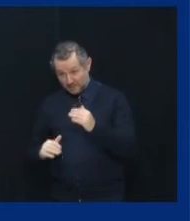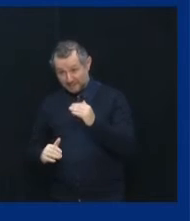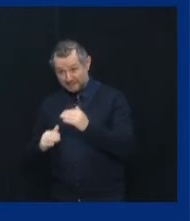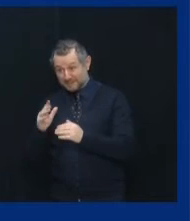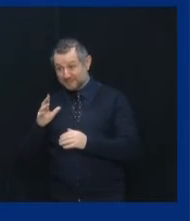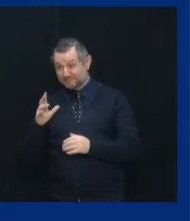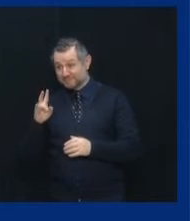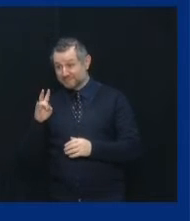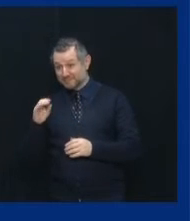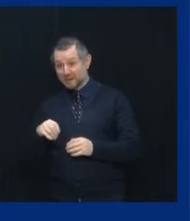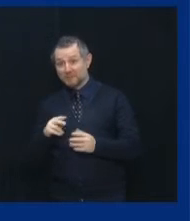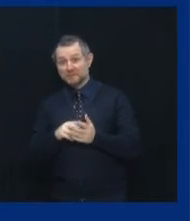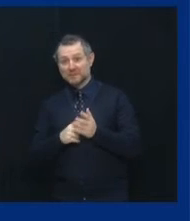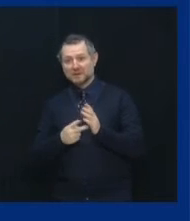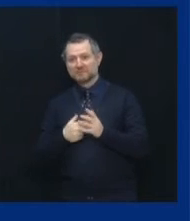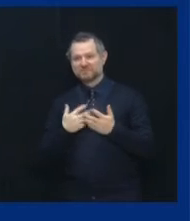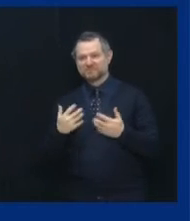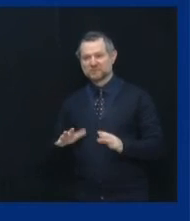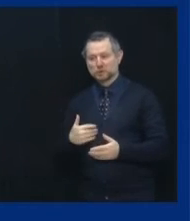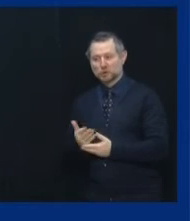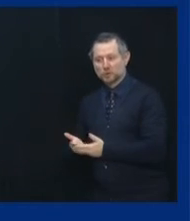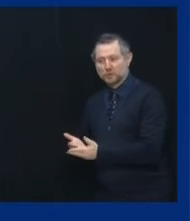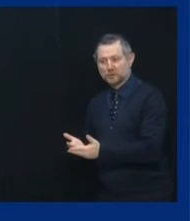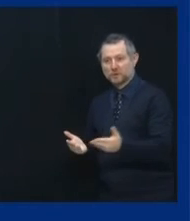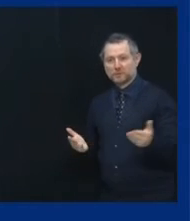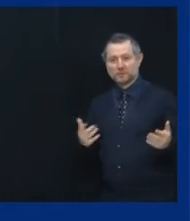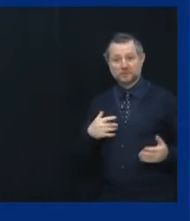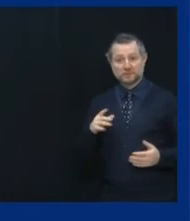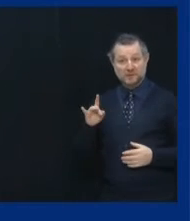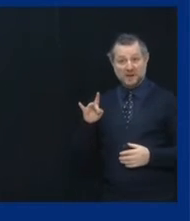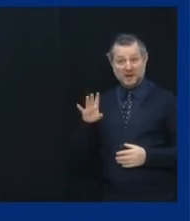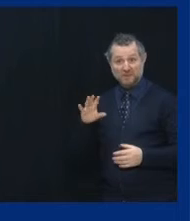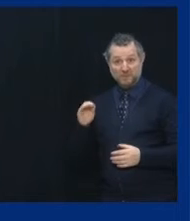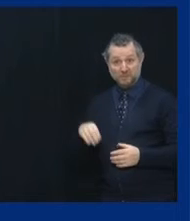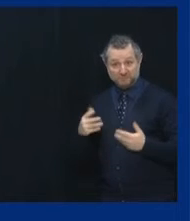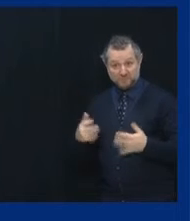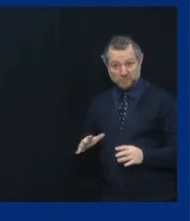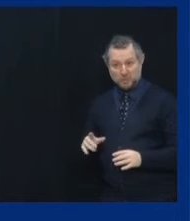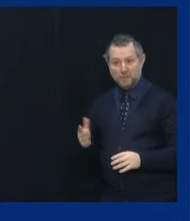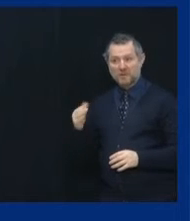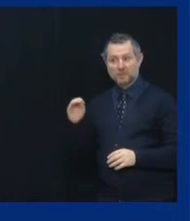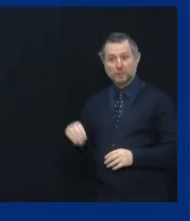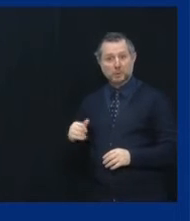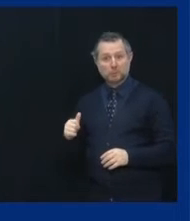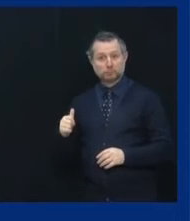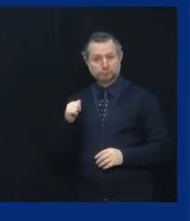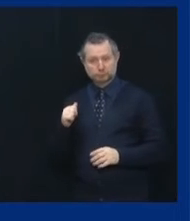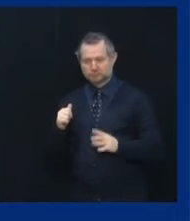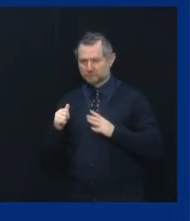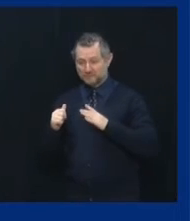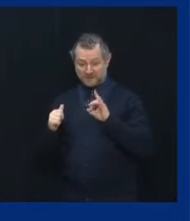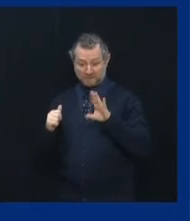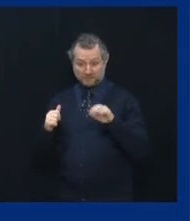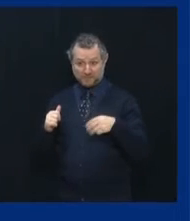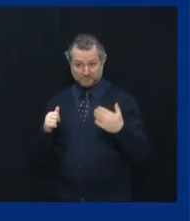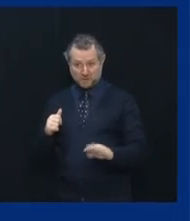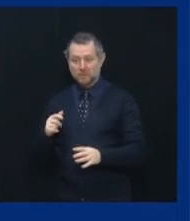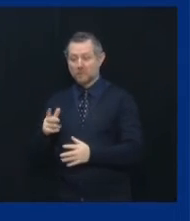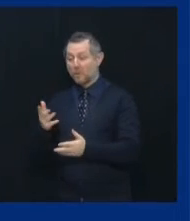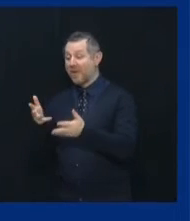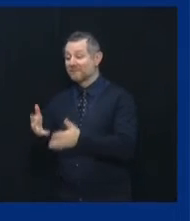offered it to everyone, this 15% doesn't want to take it, fine. Then we'll take that allocation, we'll move it